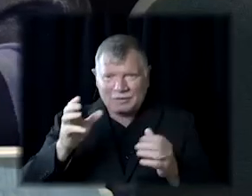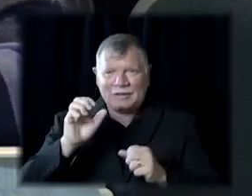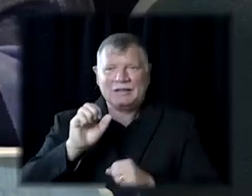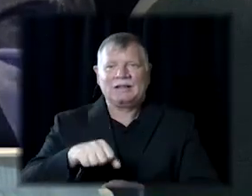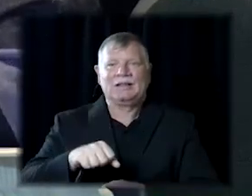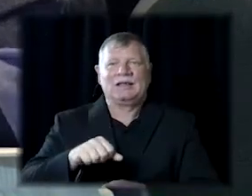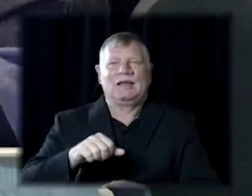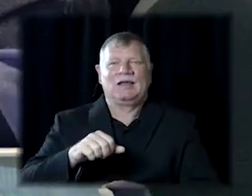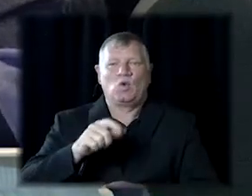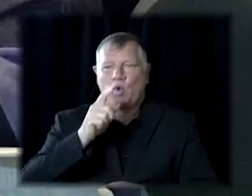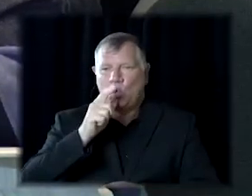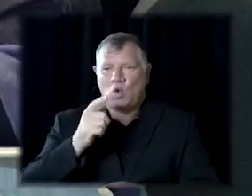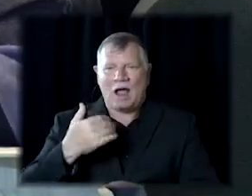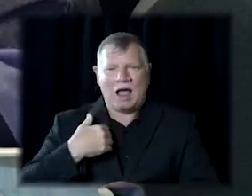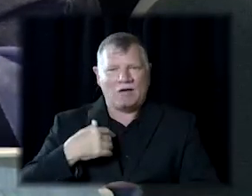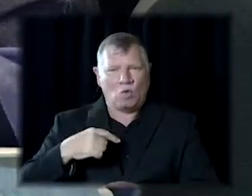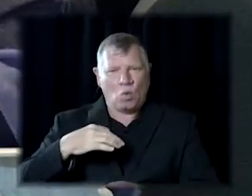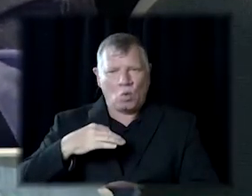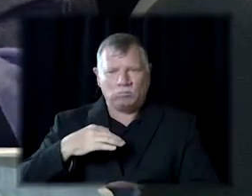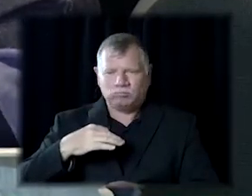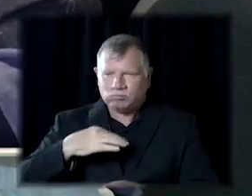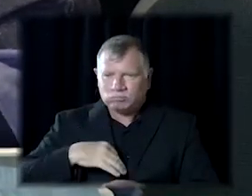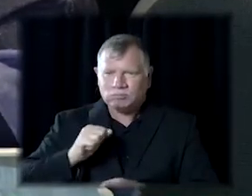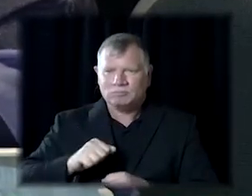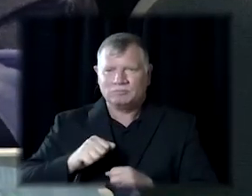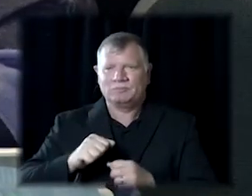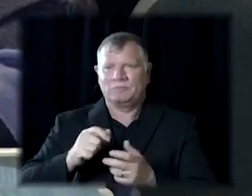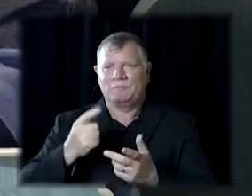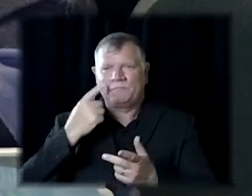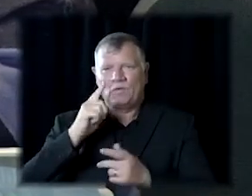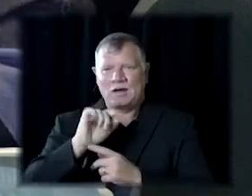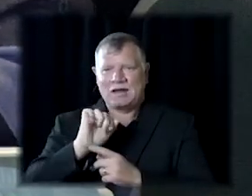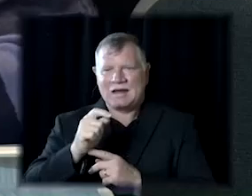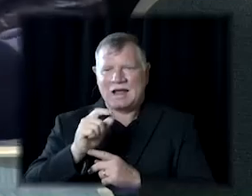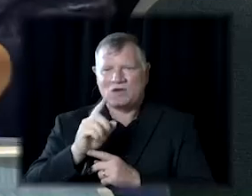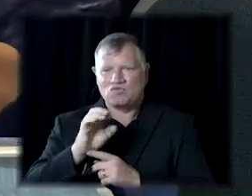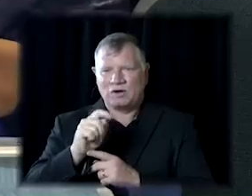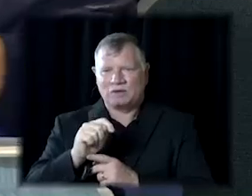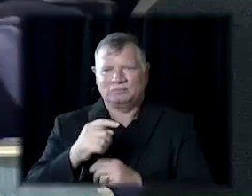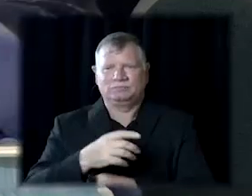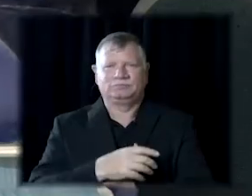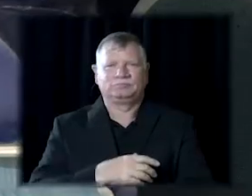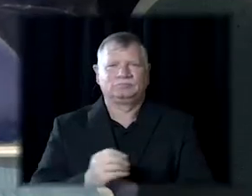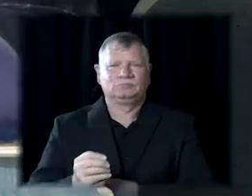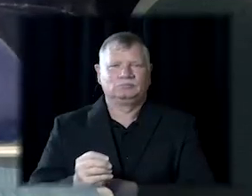so that those who qualify are able to apply for the tax credit. It was